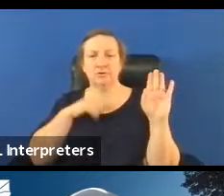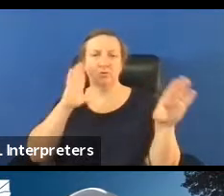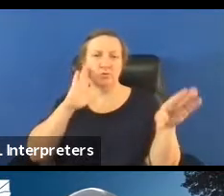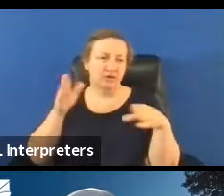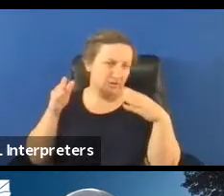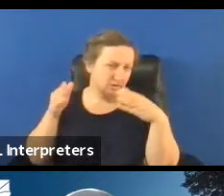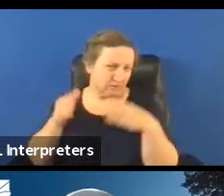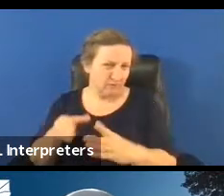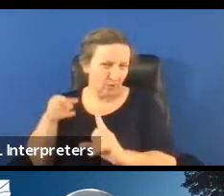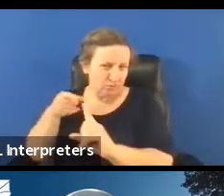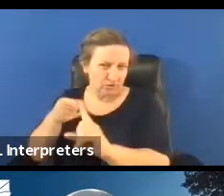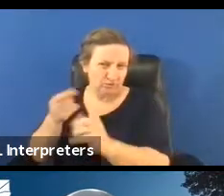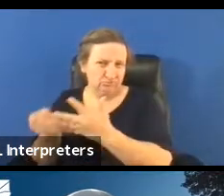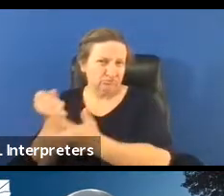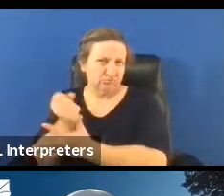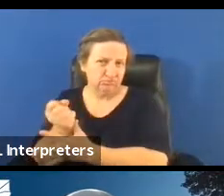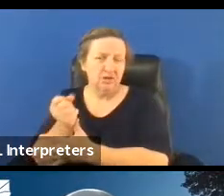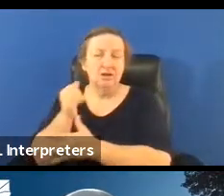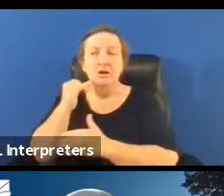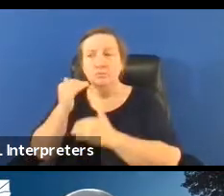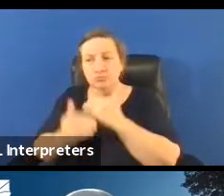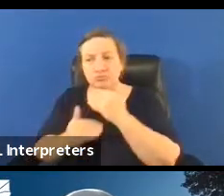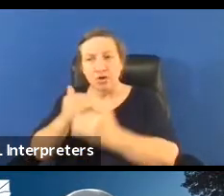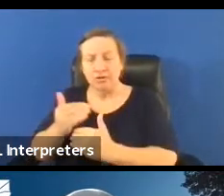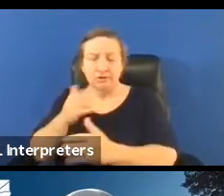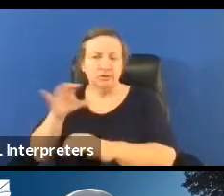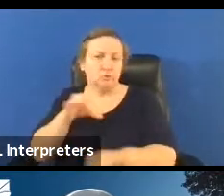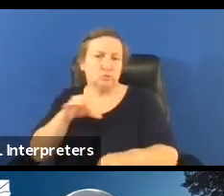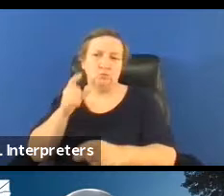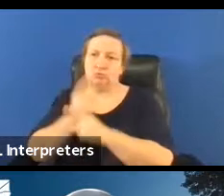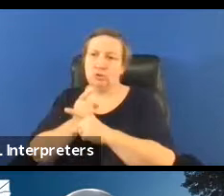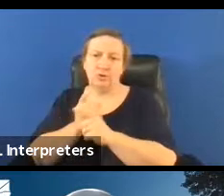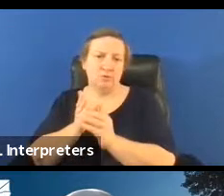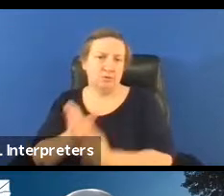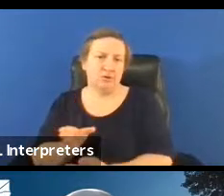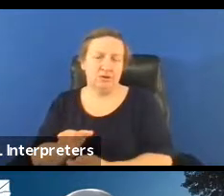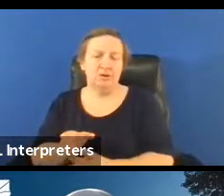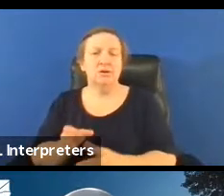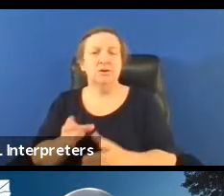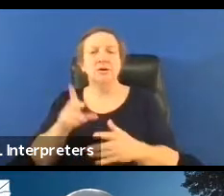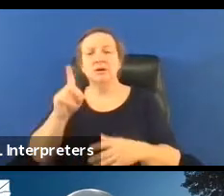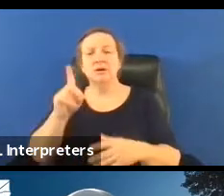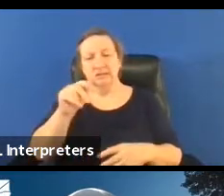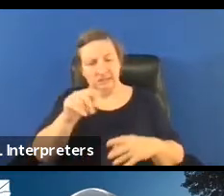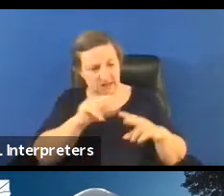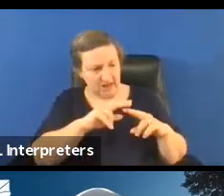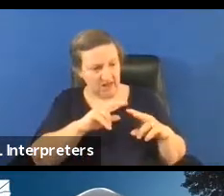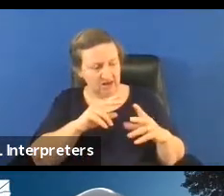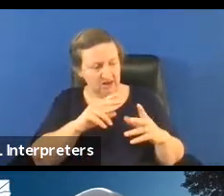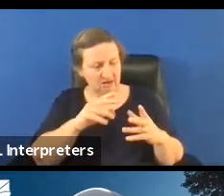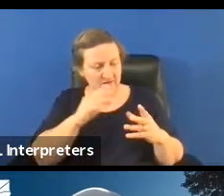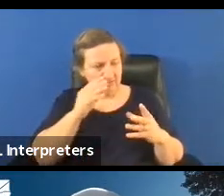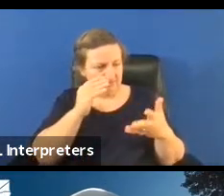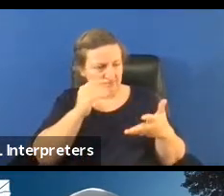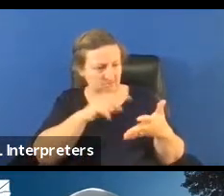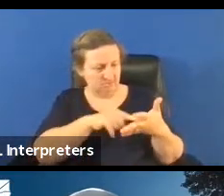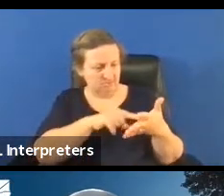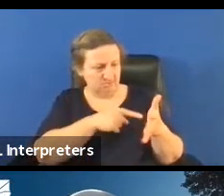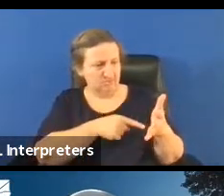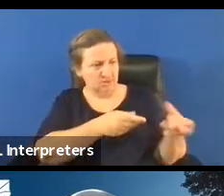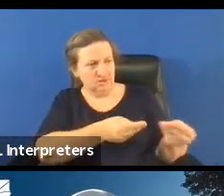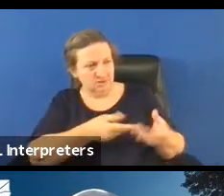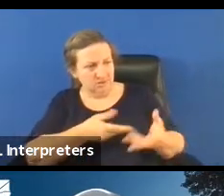on getting the process right and being data driven, removing bias from